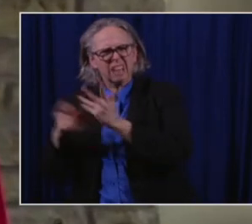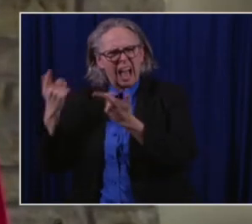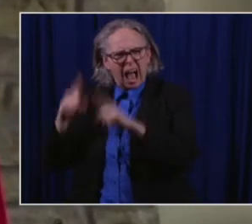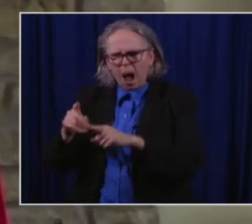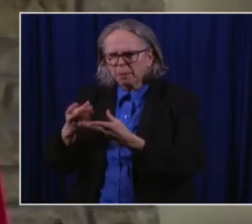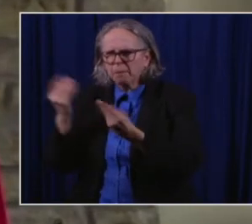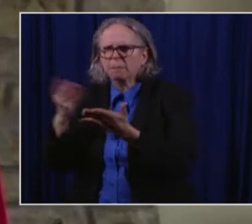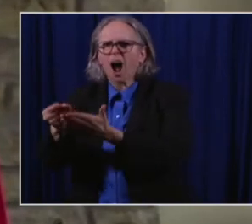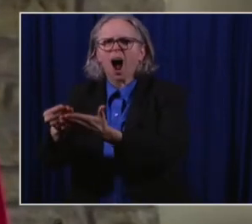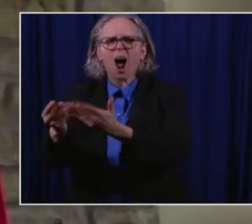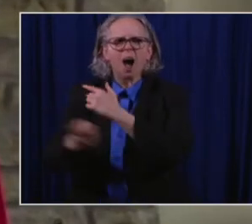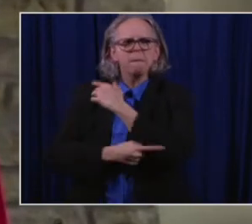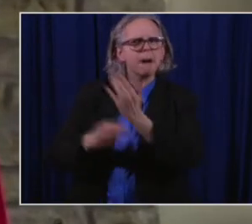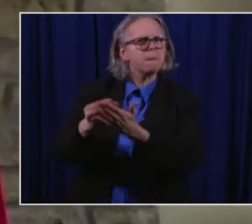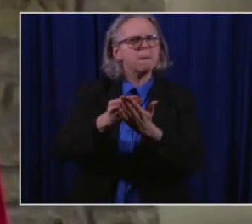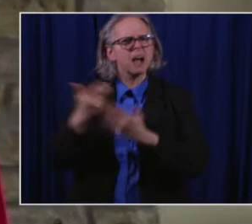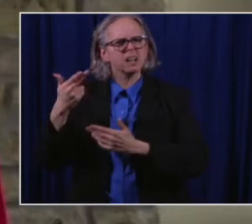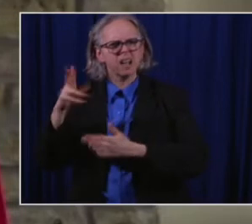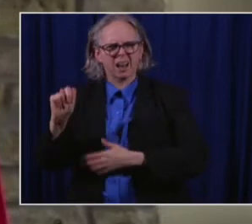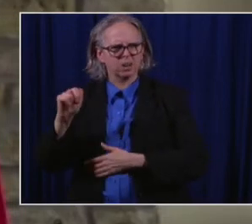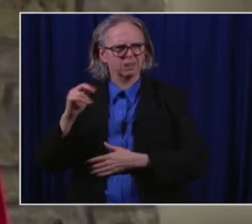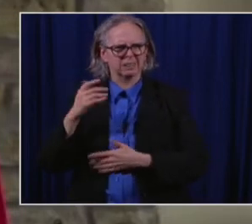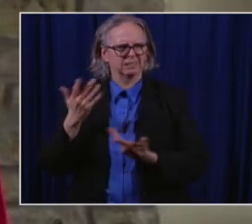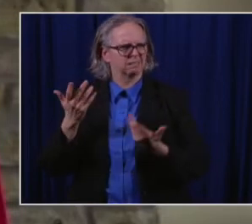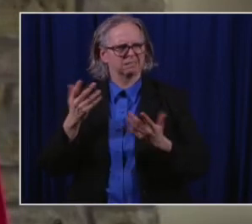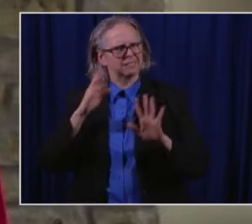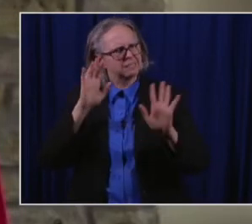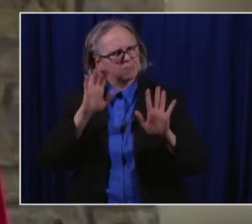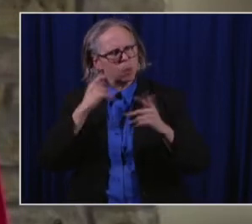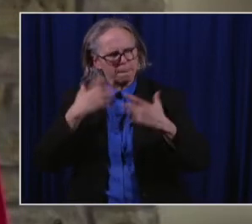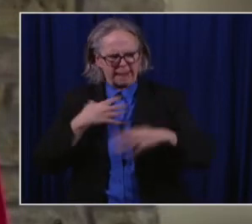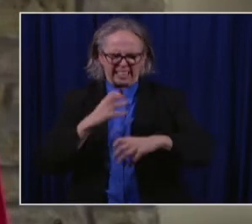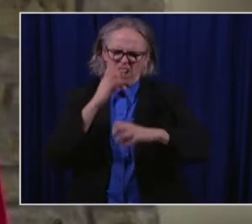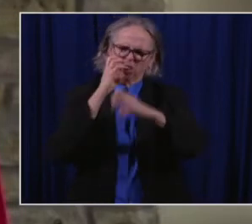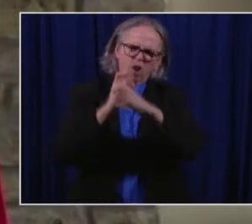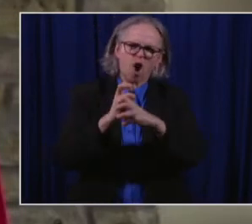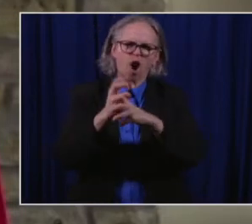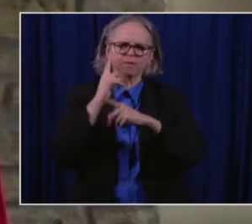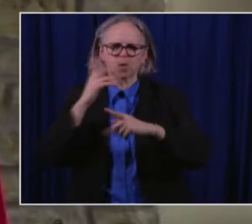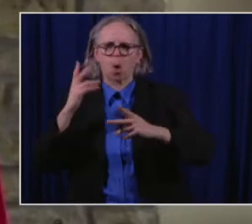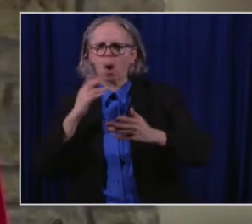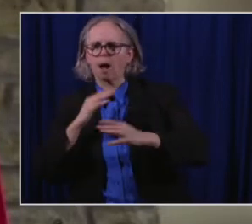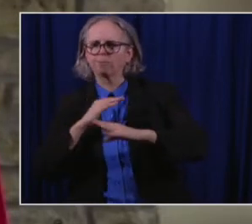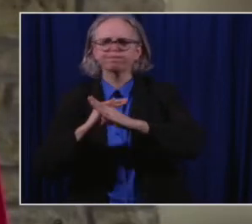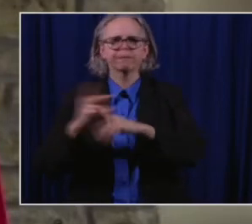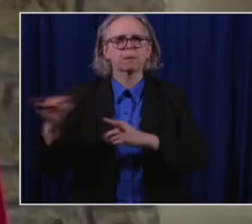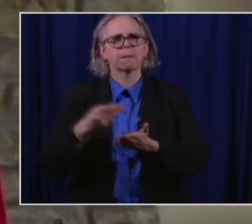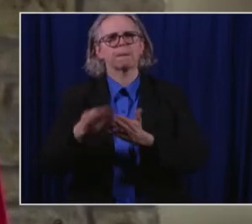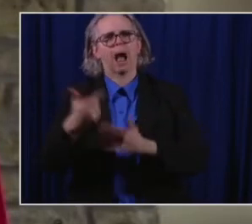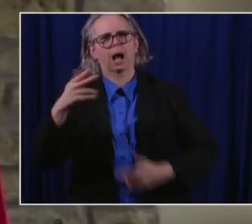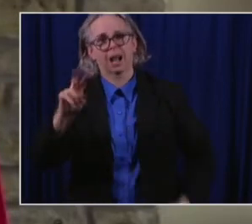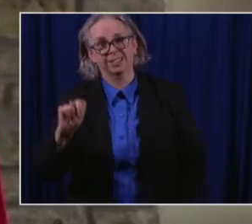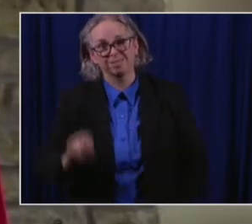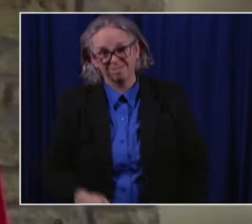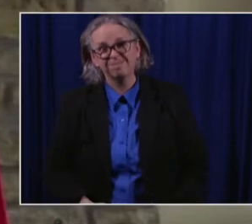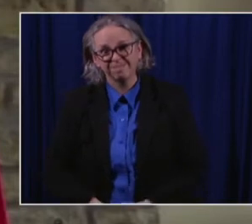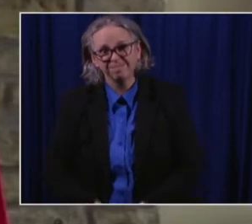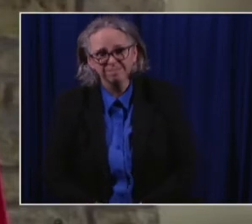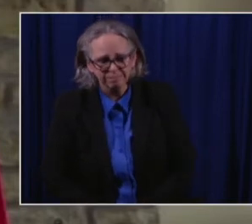we're staying focused on it. Next question is from James Pilcher at WKRC in